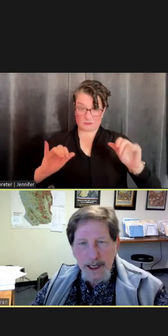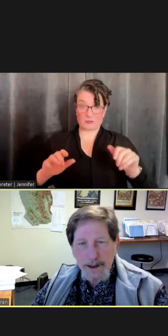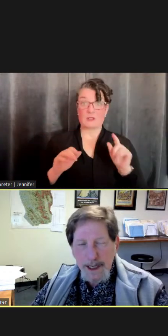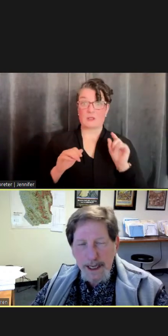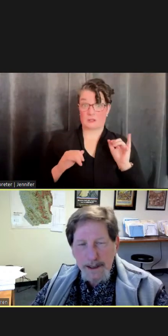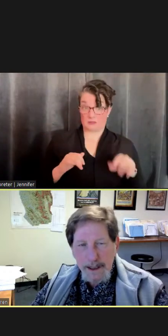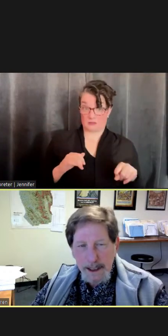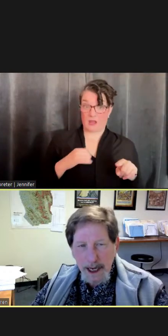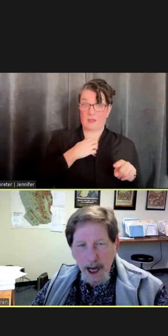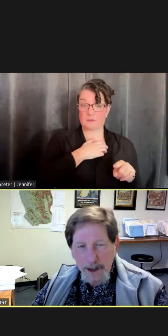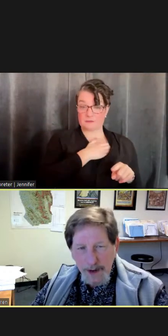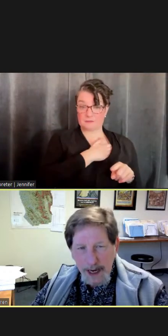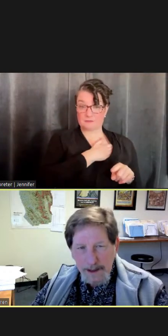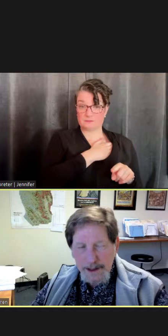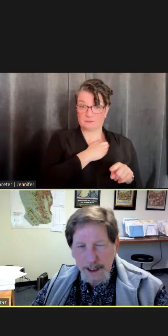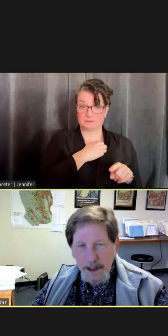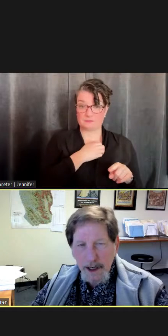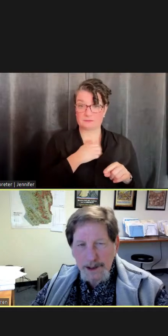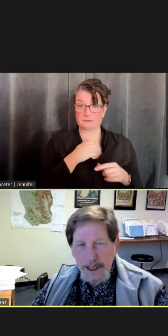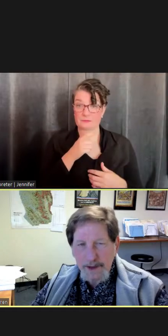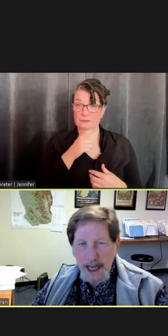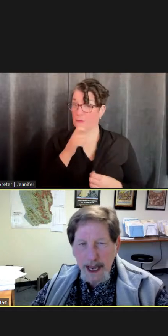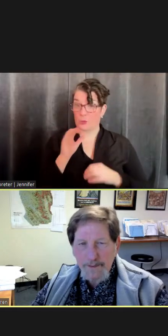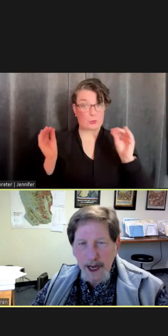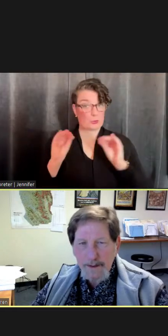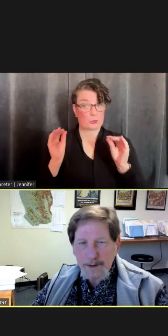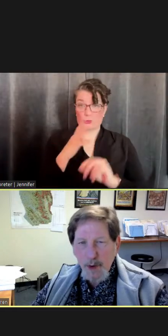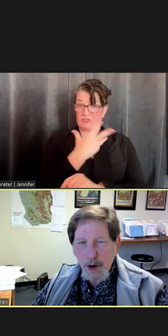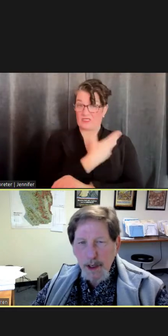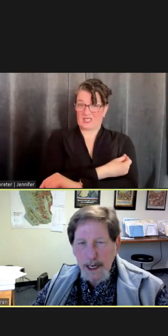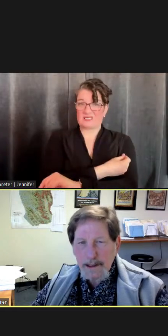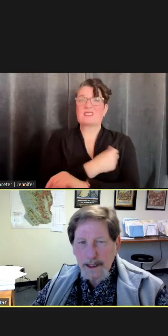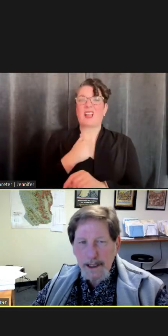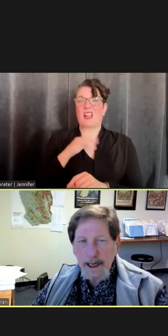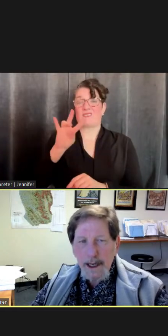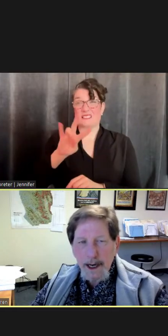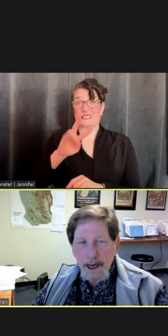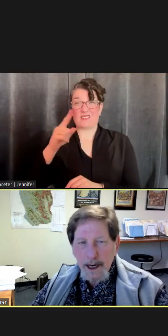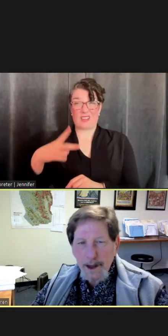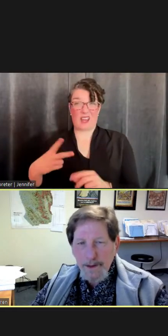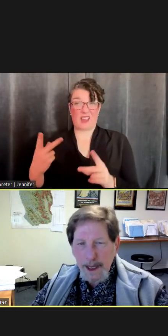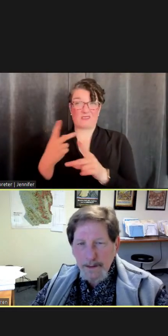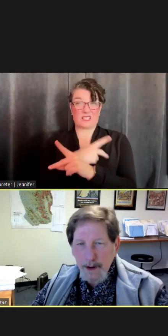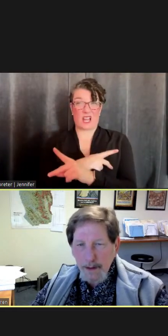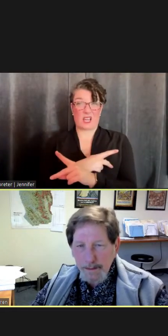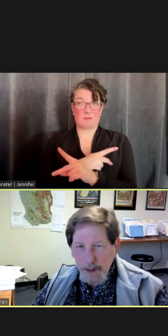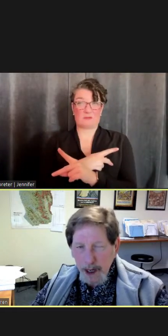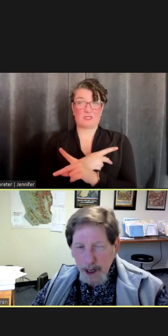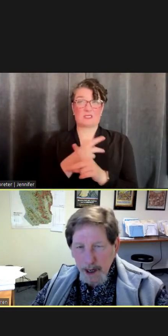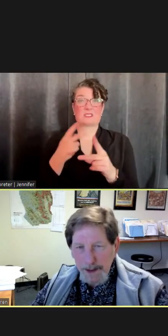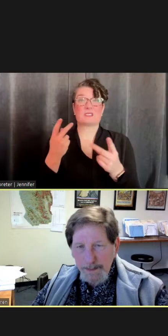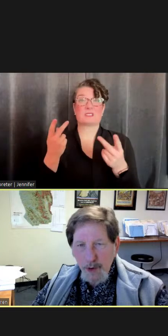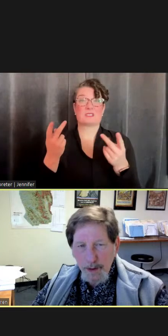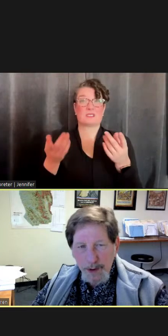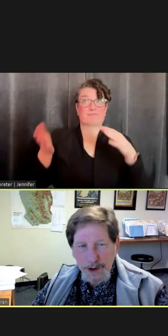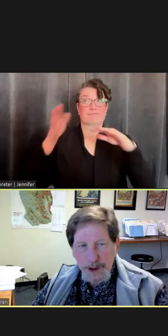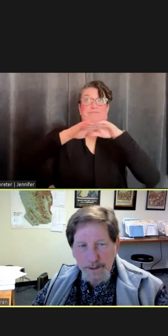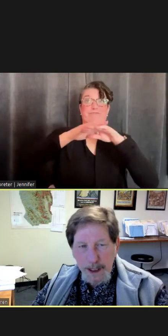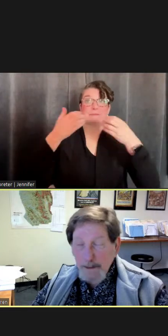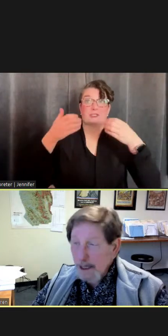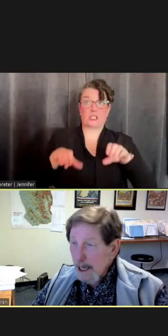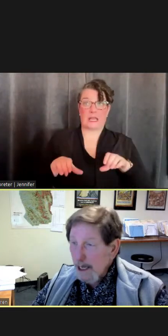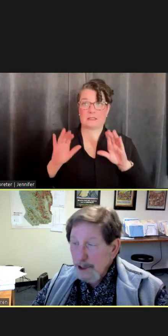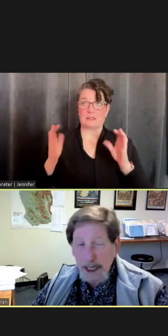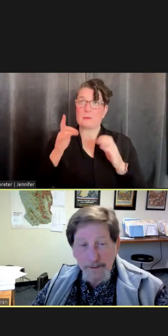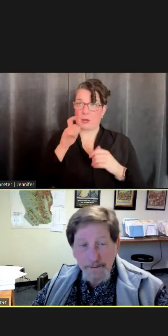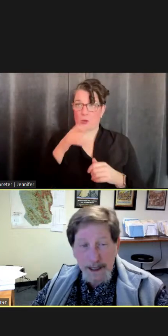shows that the unvaccinated are 7.5 times more likely than people who are boosted to